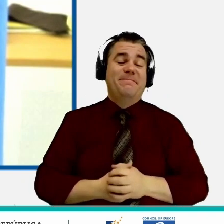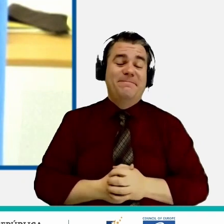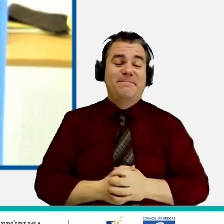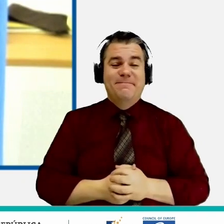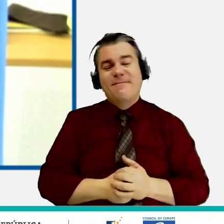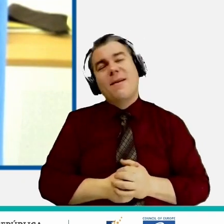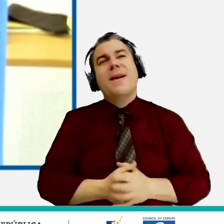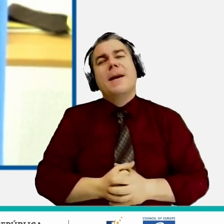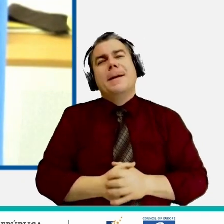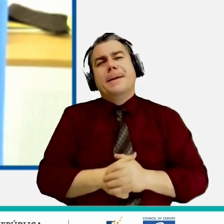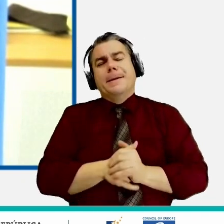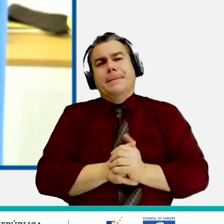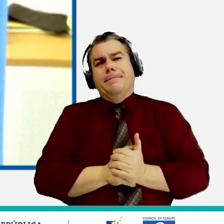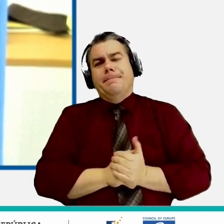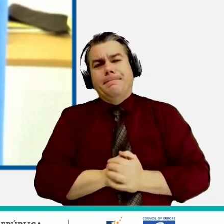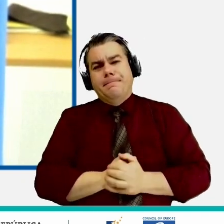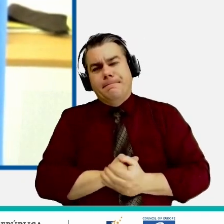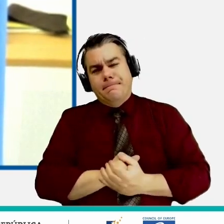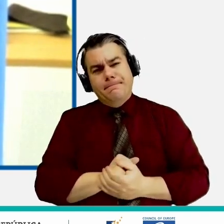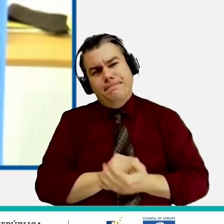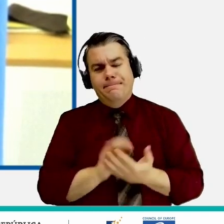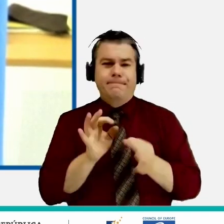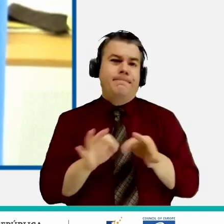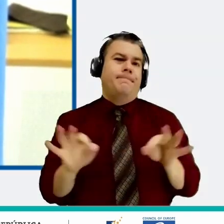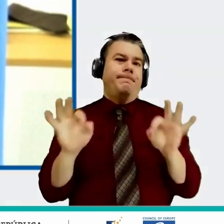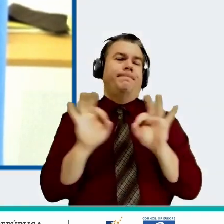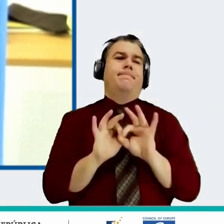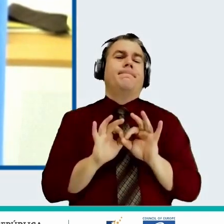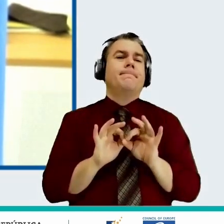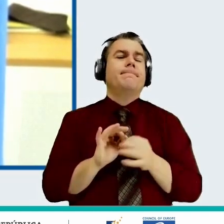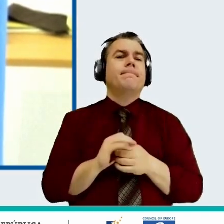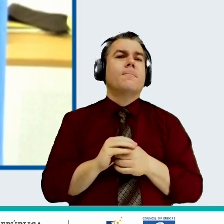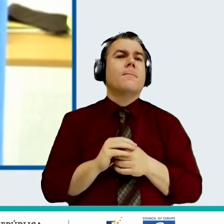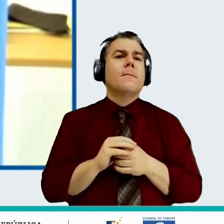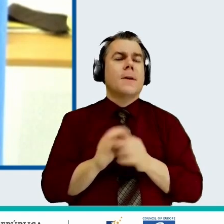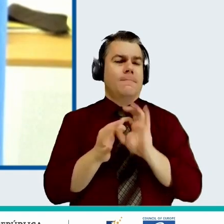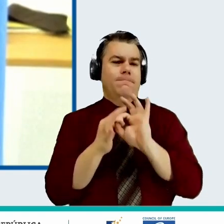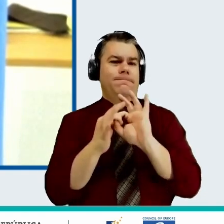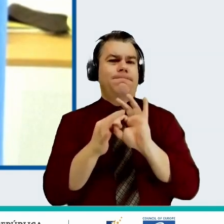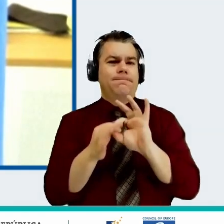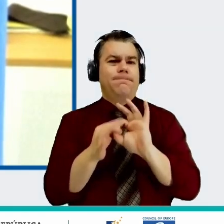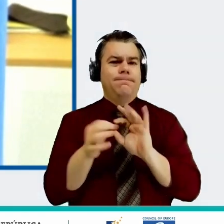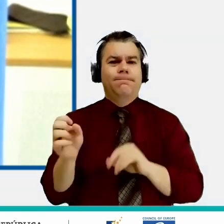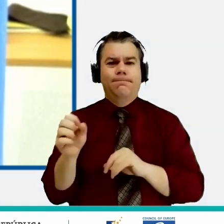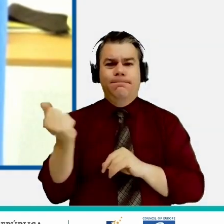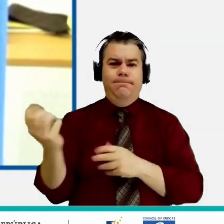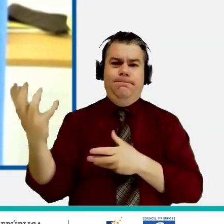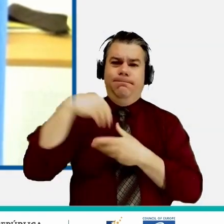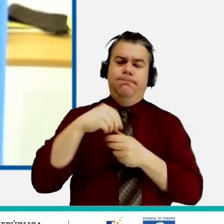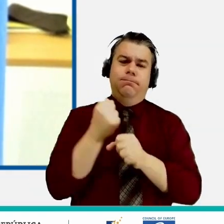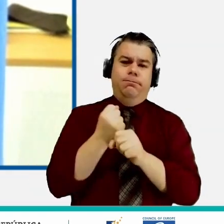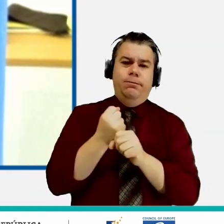Now, you know, very importantly, it links to another aspect of our work, which is